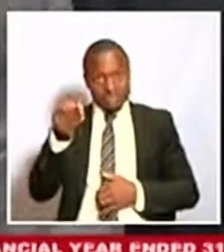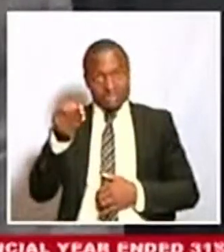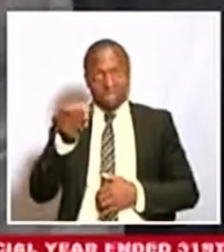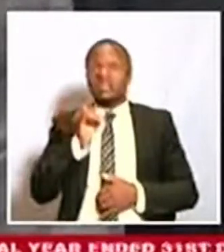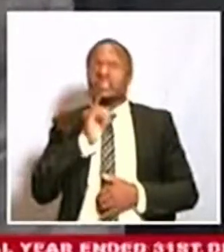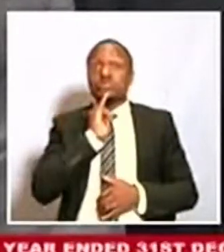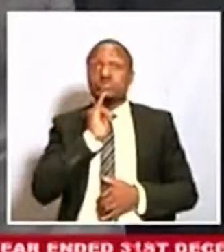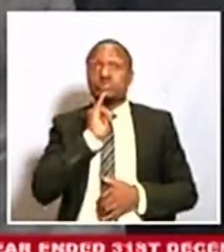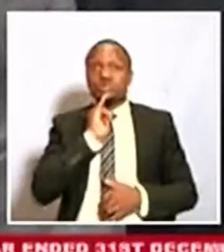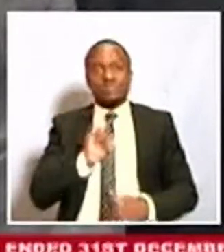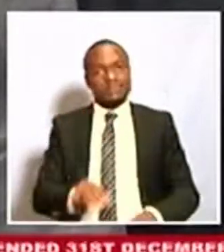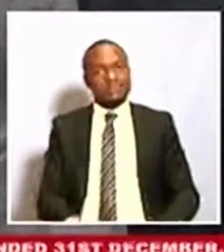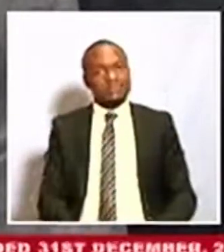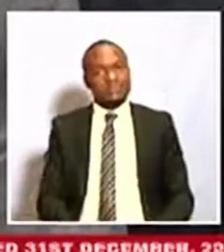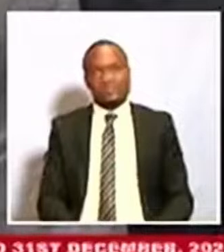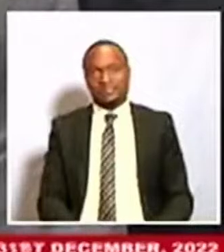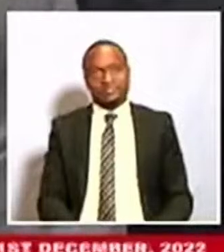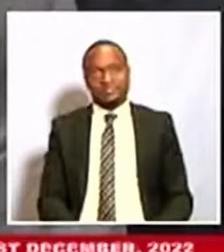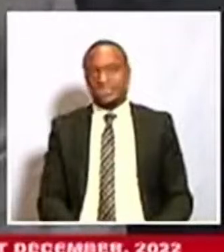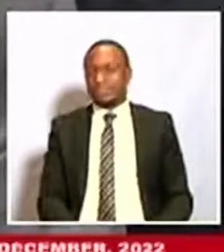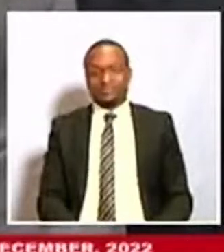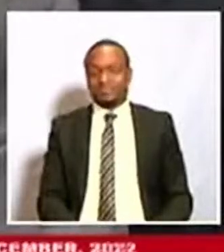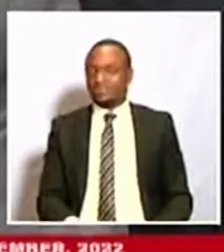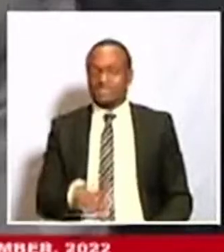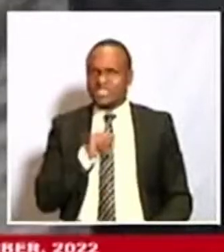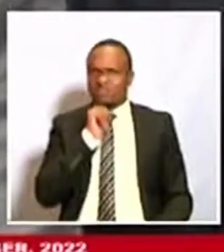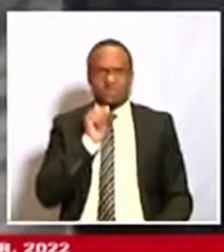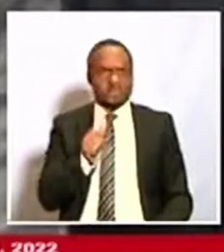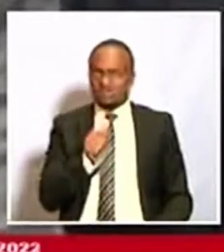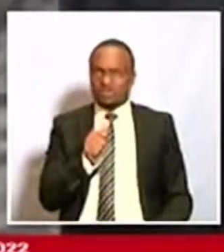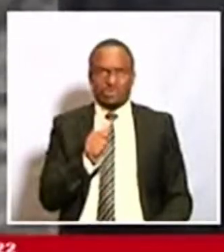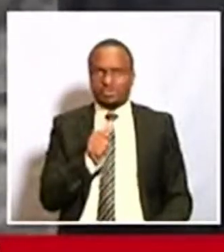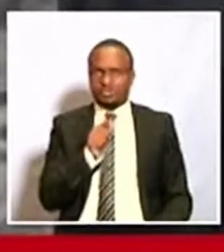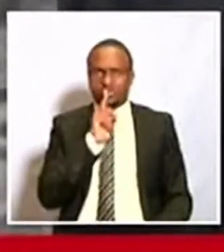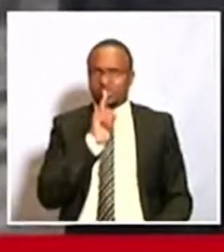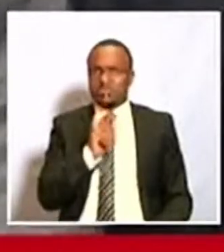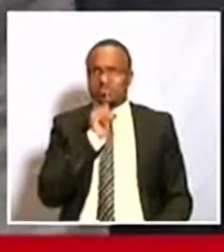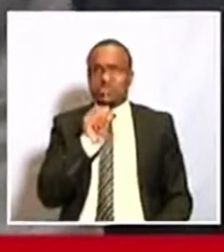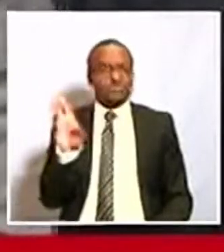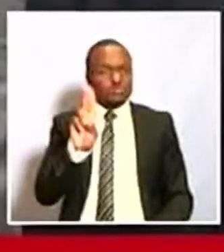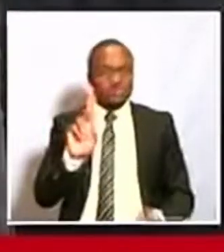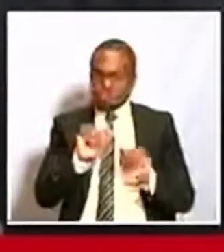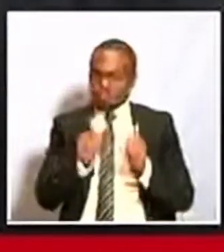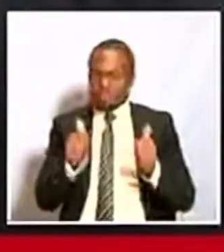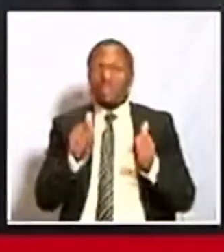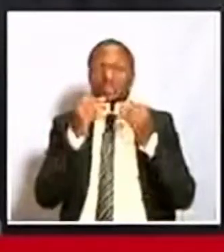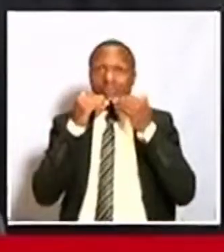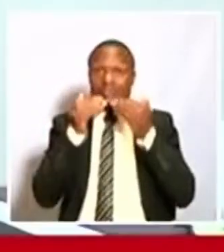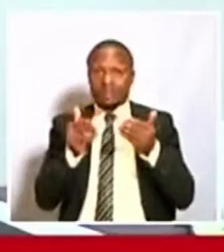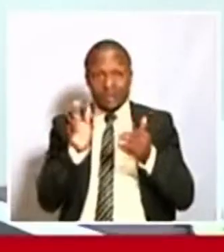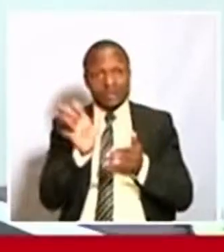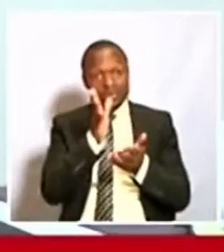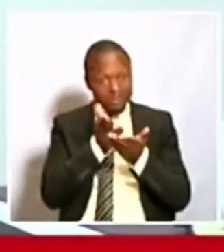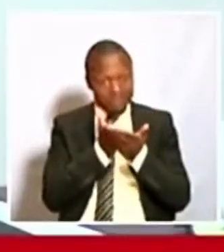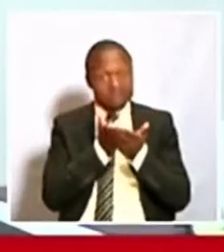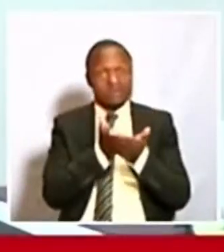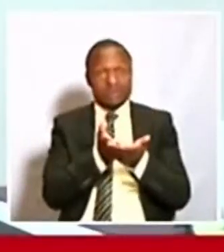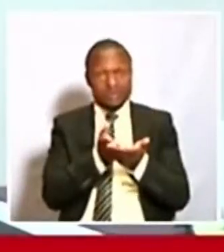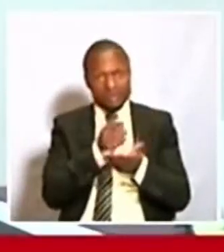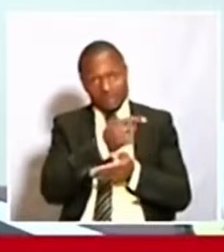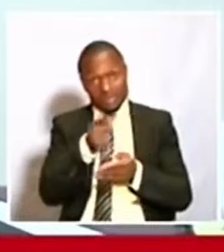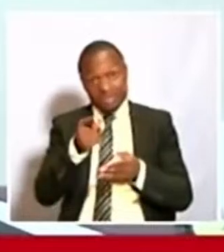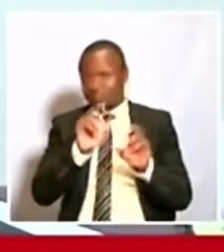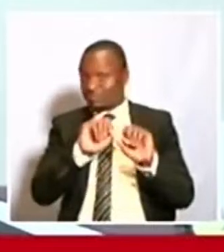Isoka, I doubt if it is being utilized properly. No, thank you for your submission. I think that one has been